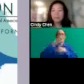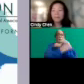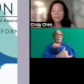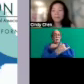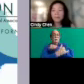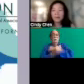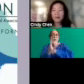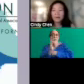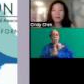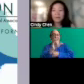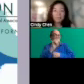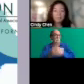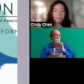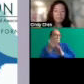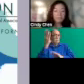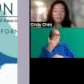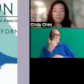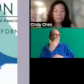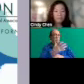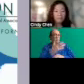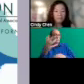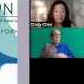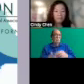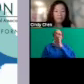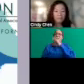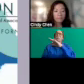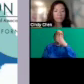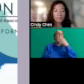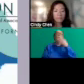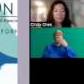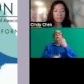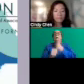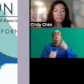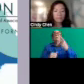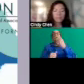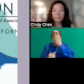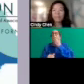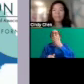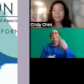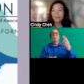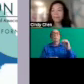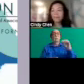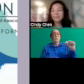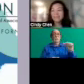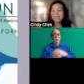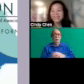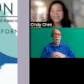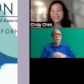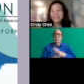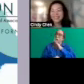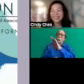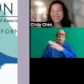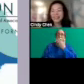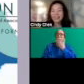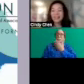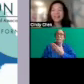go, but thank you so All right, much. Thank you, thank you Christine. so much, everyone. Thank you, Hoa. That was Yes. an amazing presentation. No, thank you again